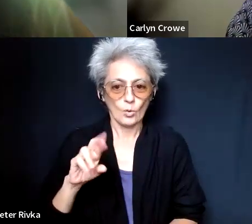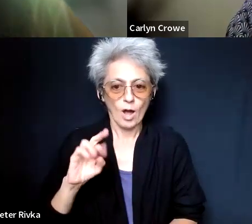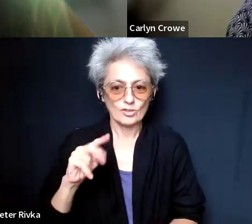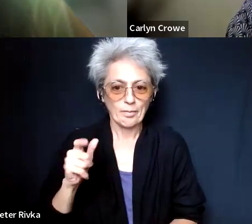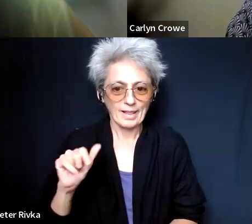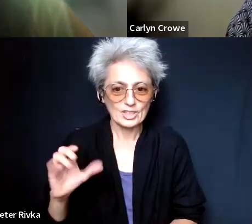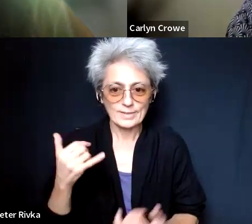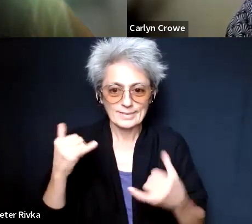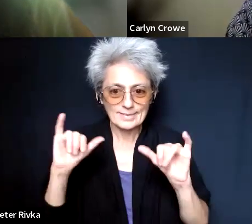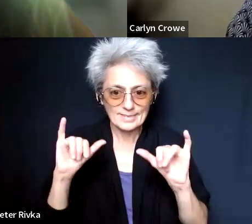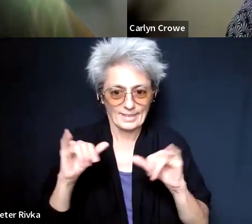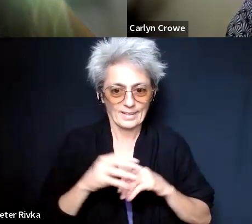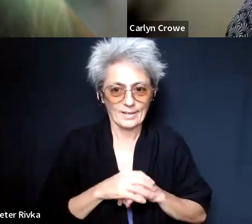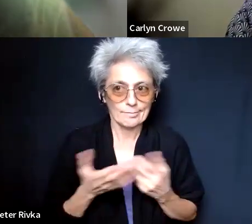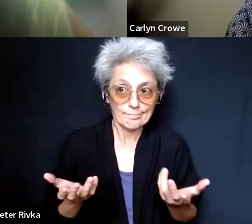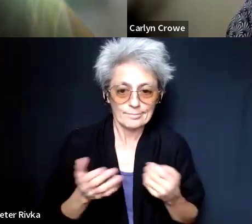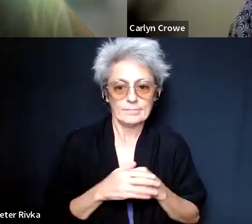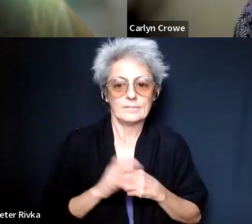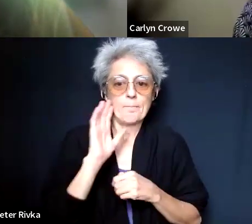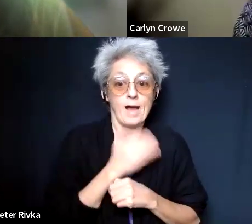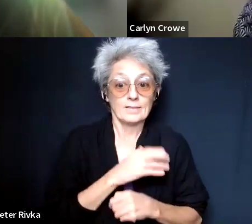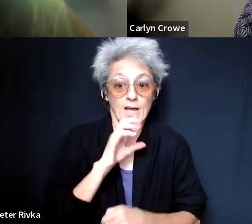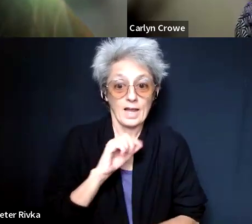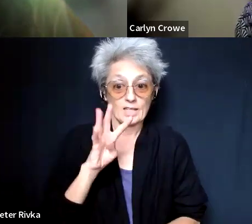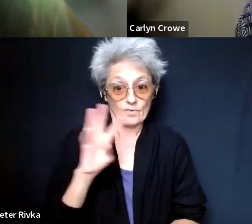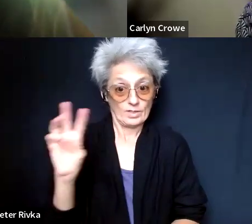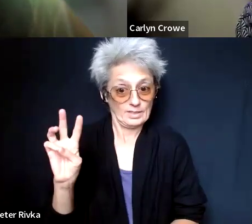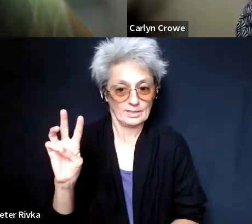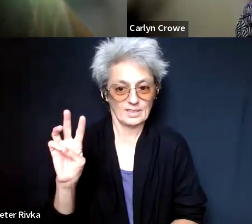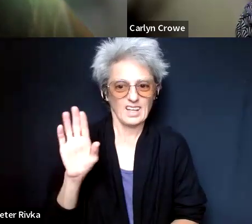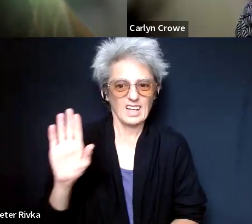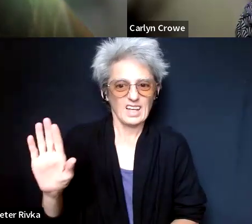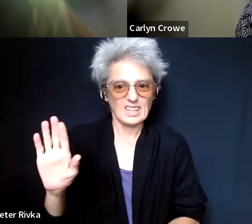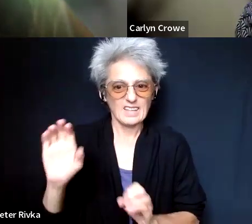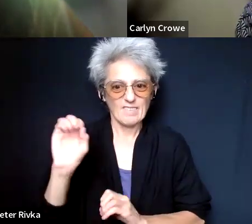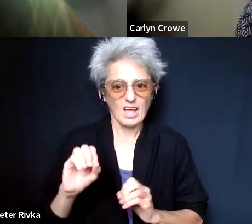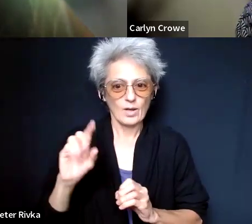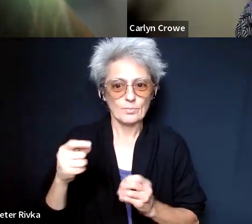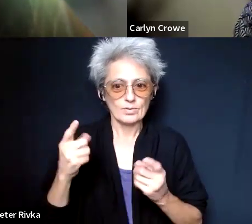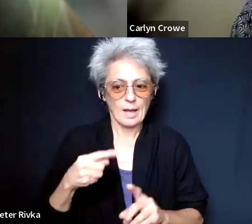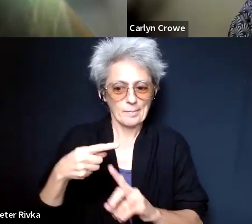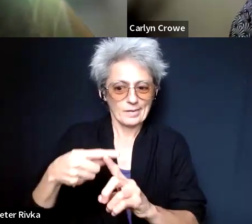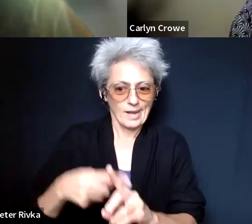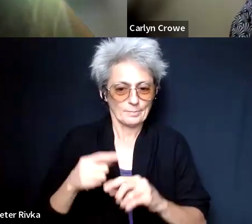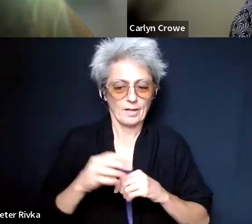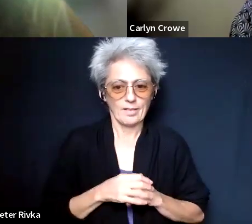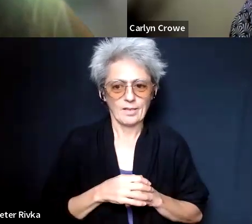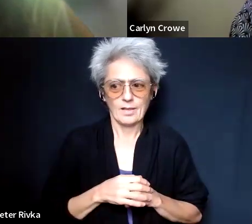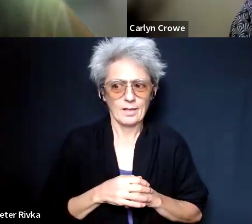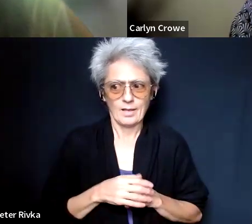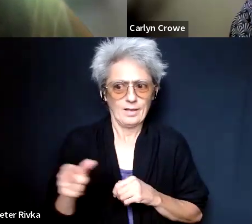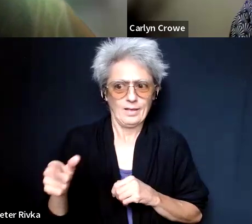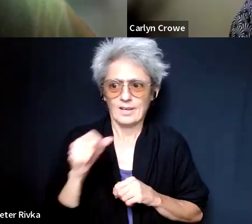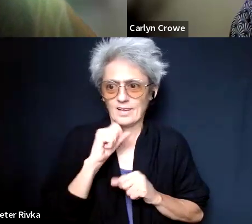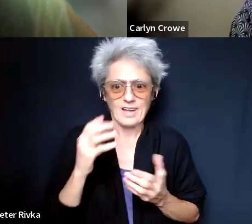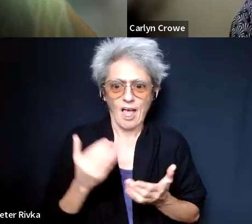And my son, at 46 years old, we have his scheduled for next month. And it's not going to tell us anything we don't